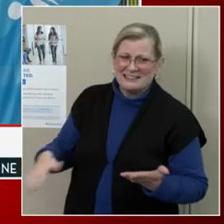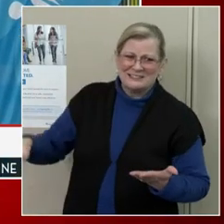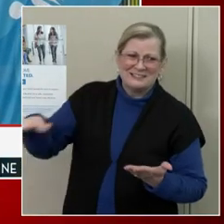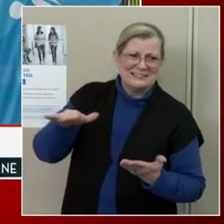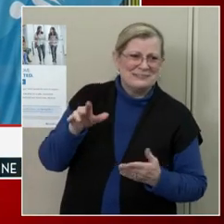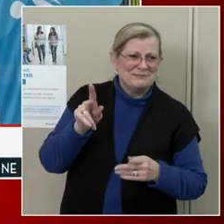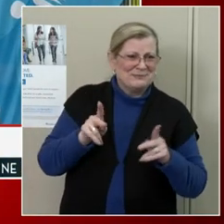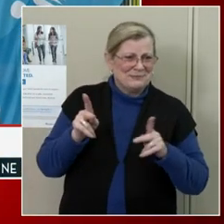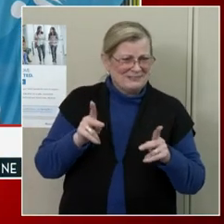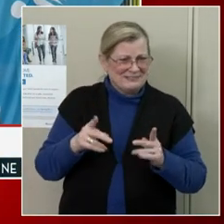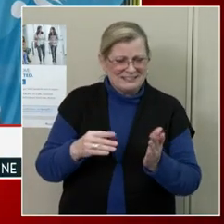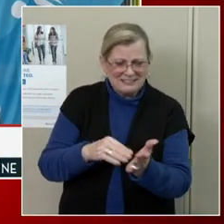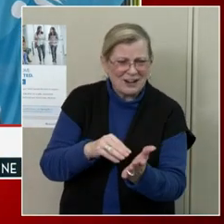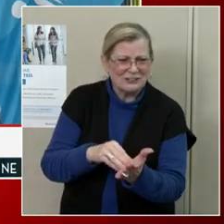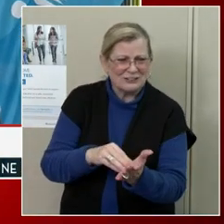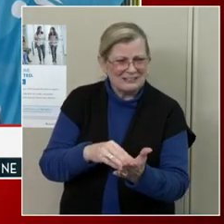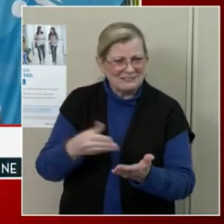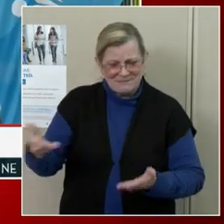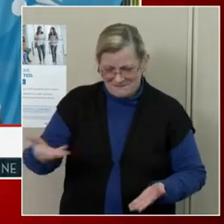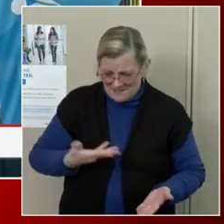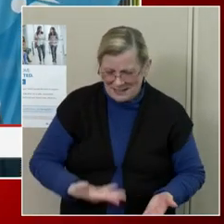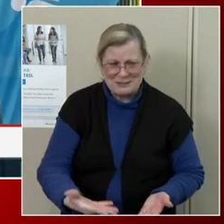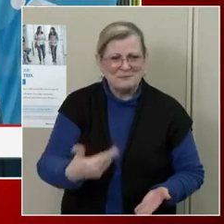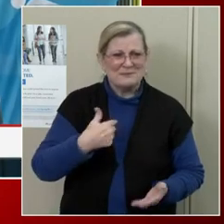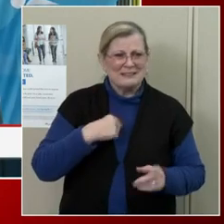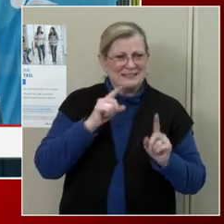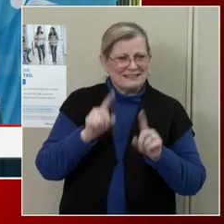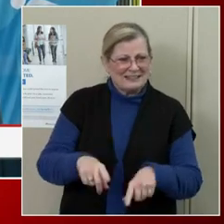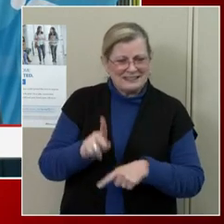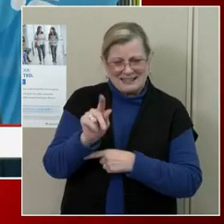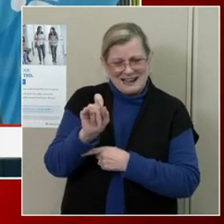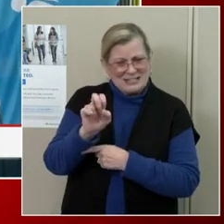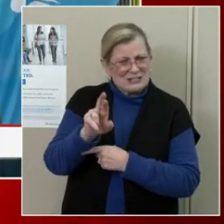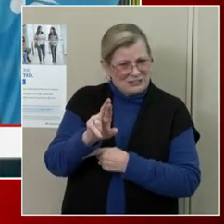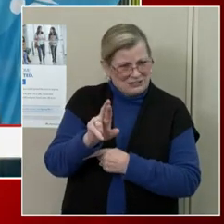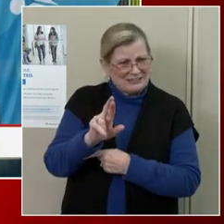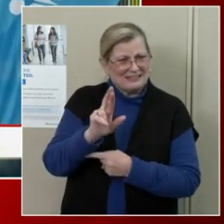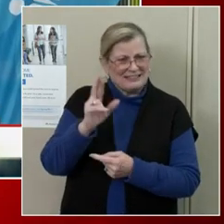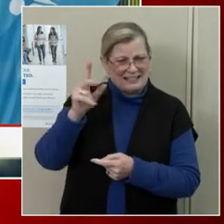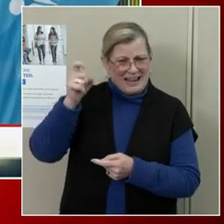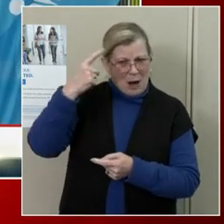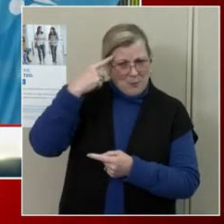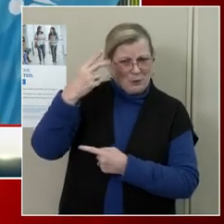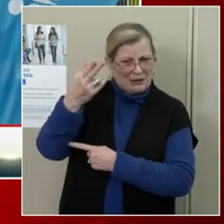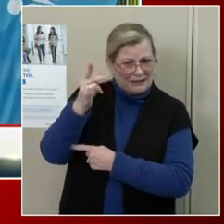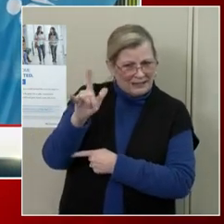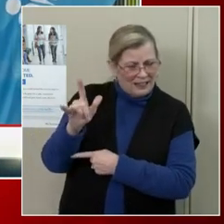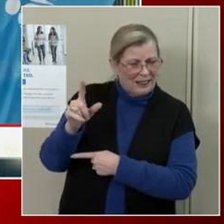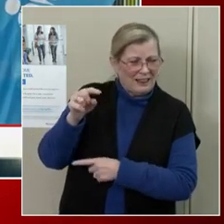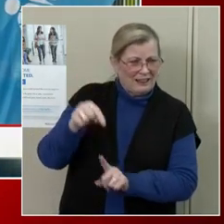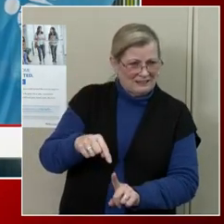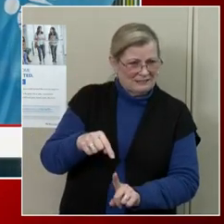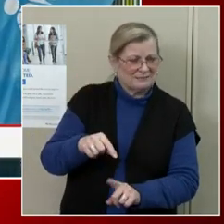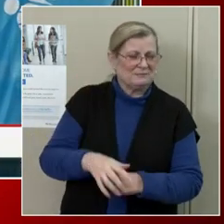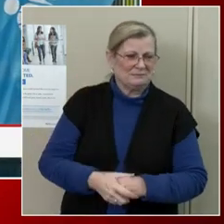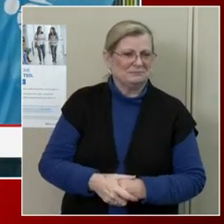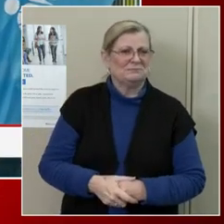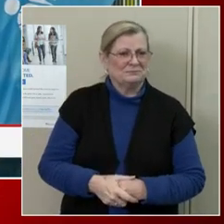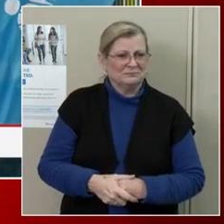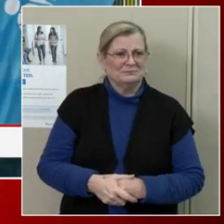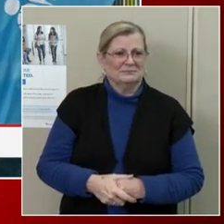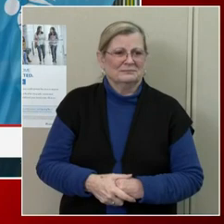for inviting us to Kaiser Permanente at Capitol Hill, part of the Mid-Atlantic region. And I want to